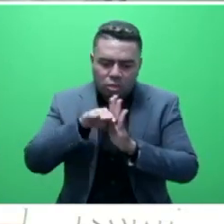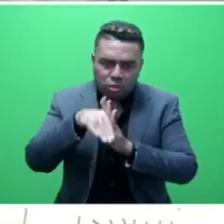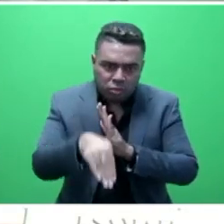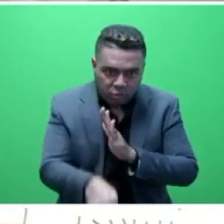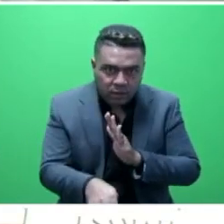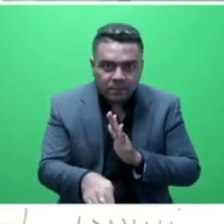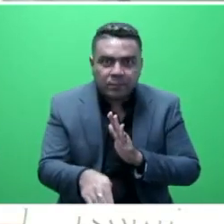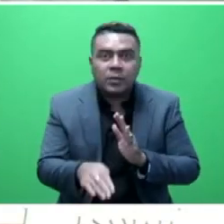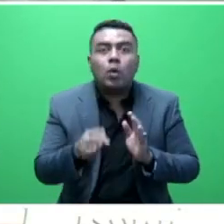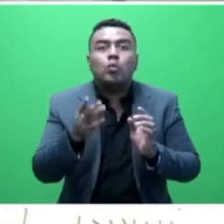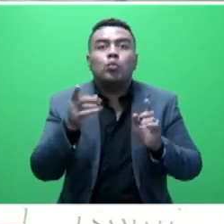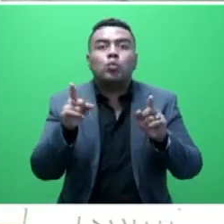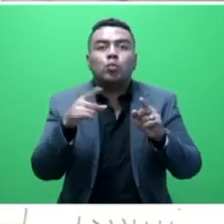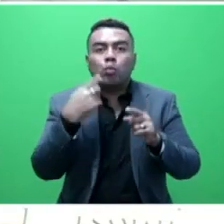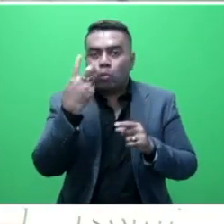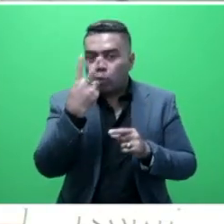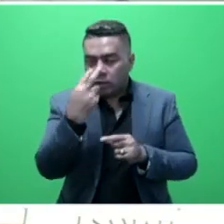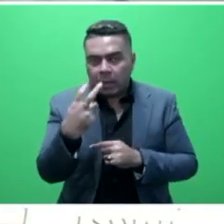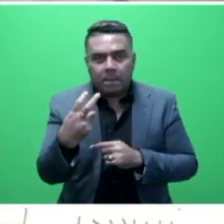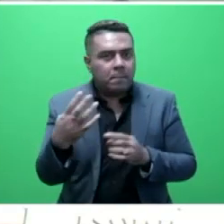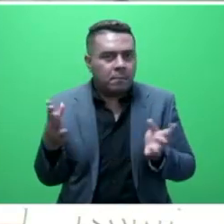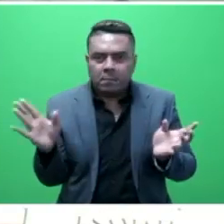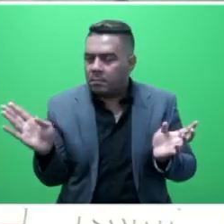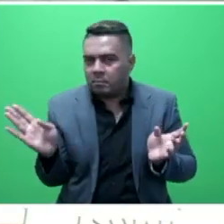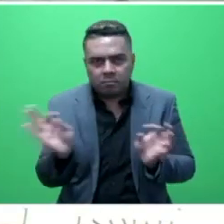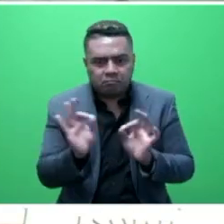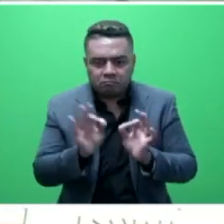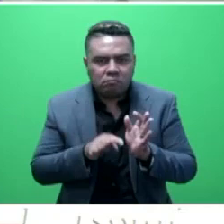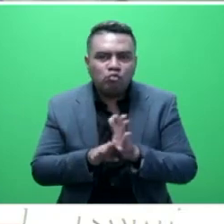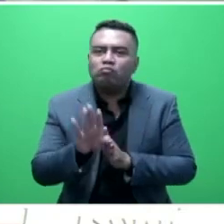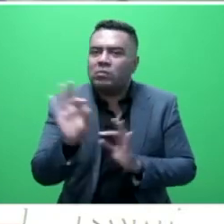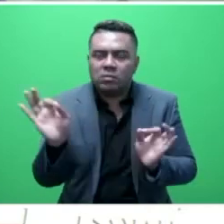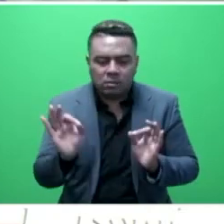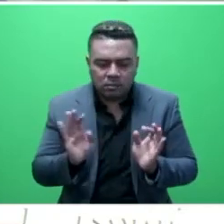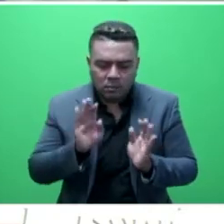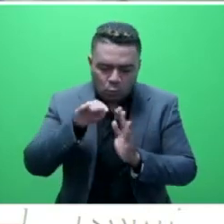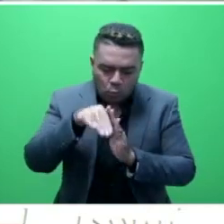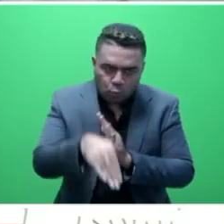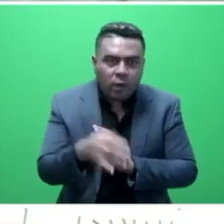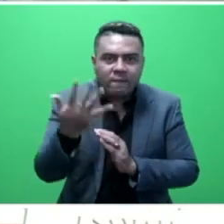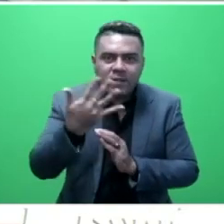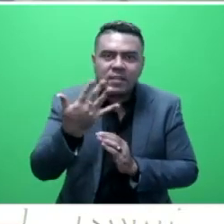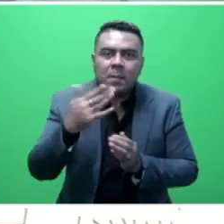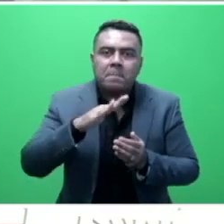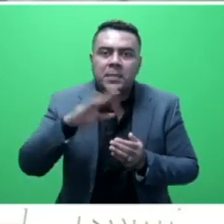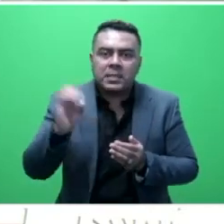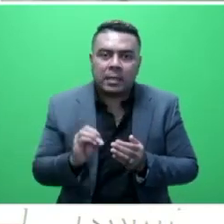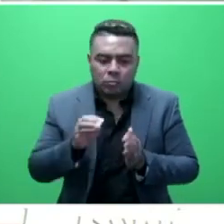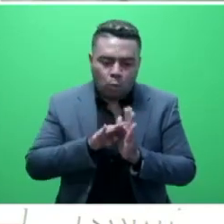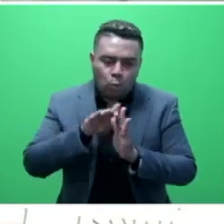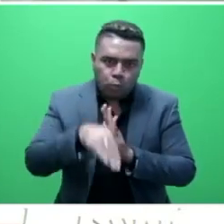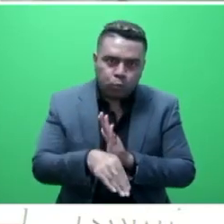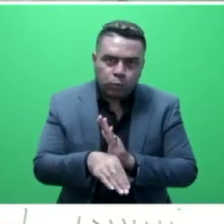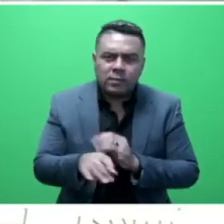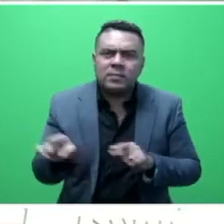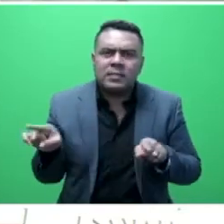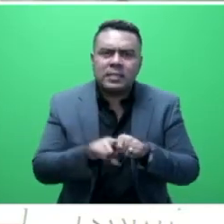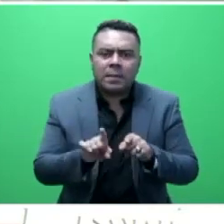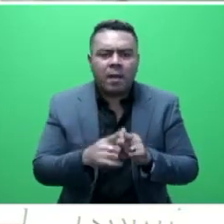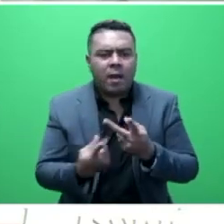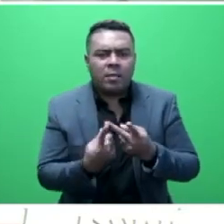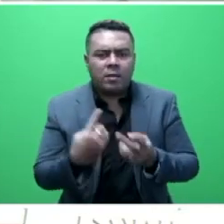lowest level ever. Remittances are projected to fall by 15%, as other economies see serious